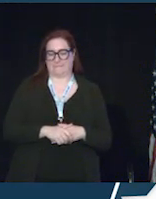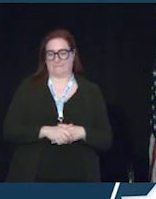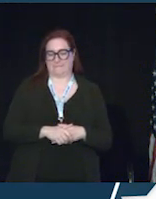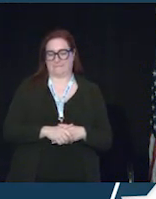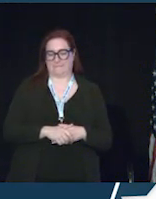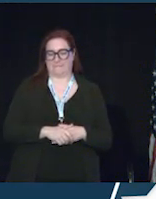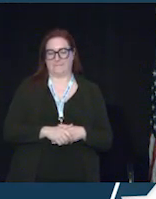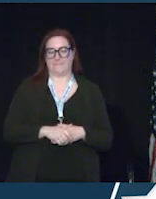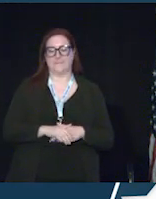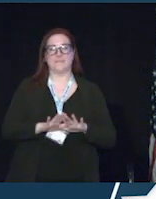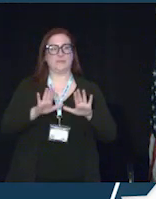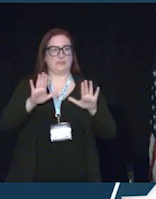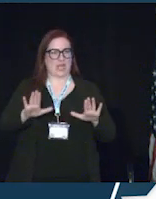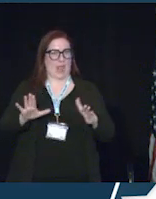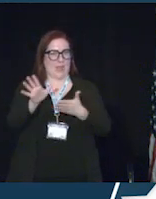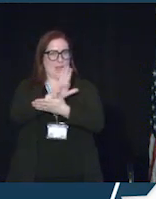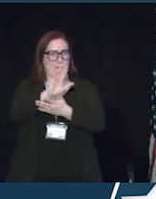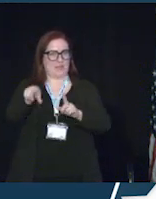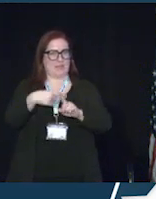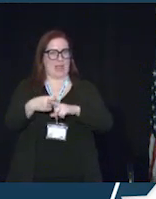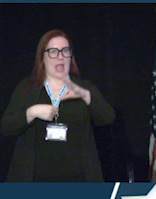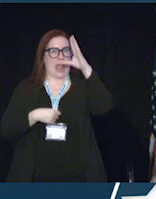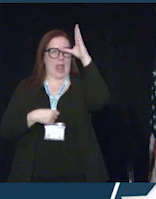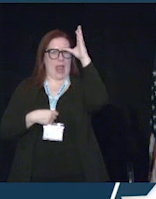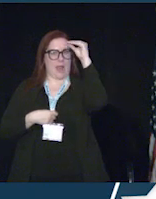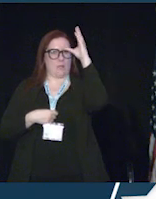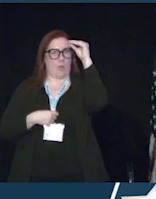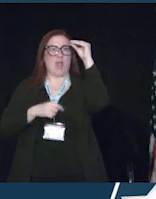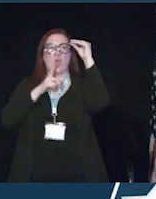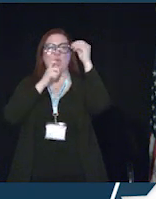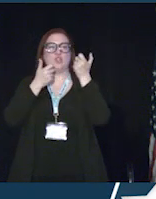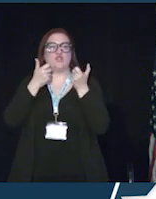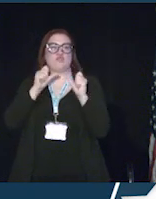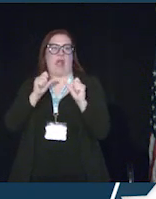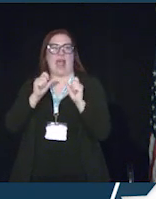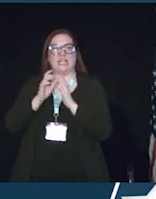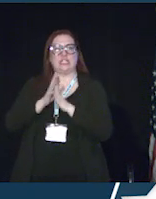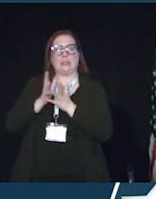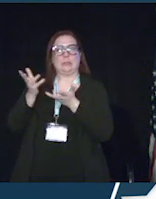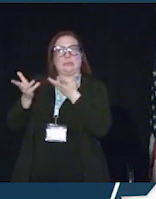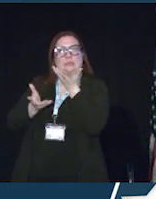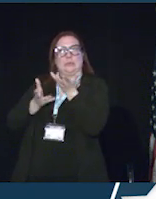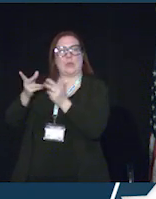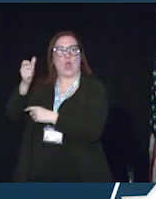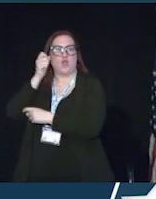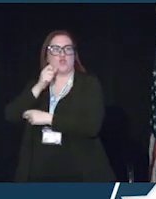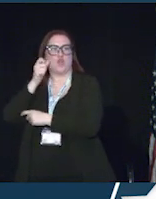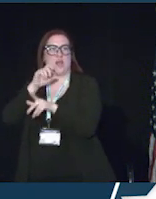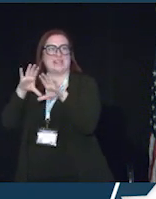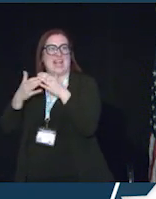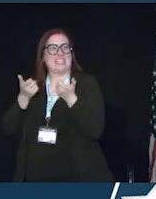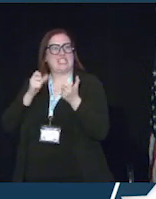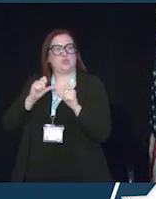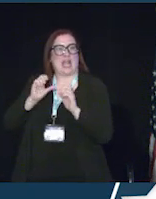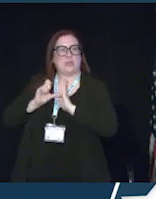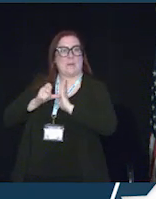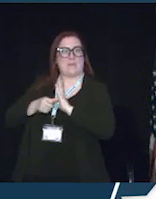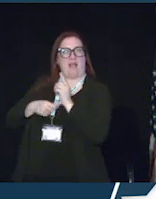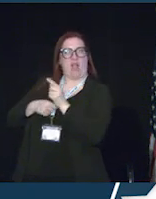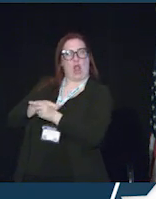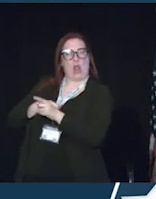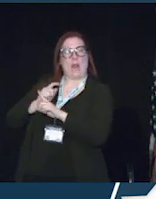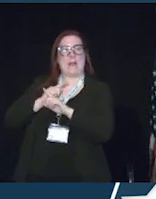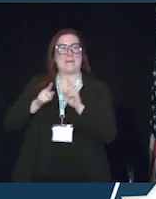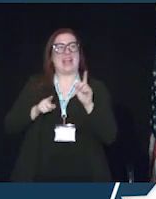It's a boy trying to impress a girl that he likes in his class, but he